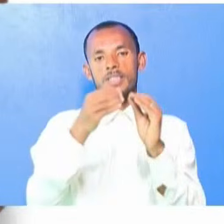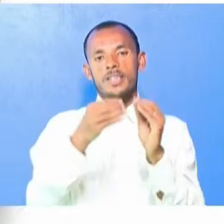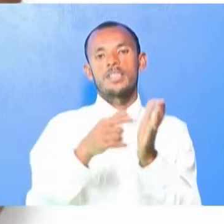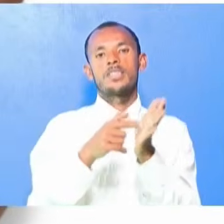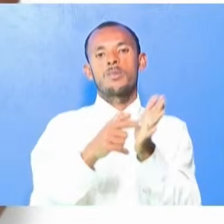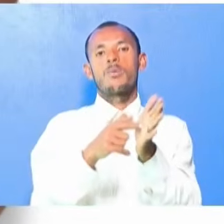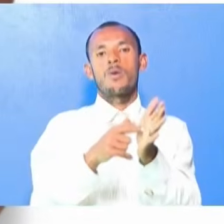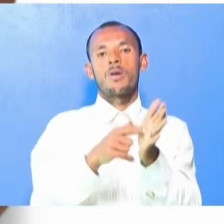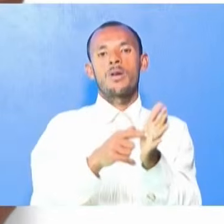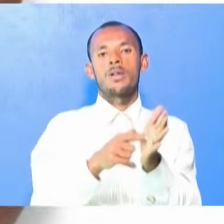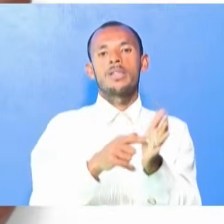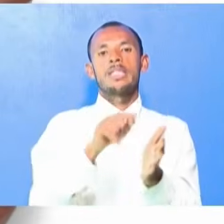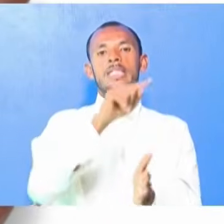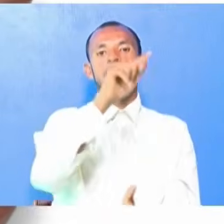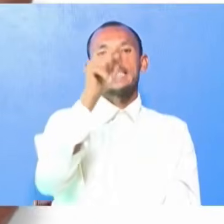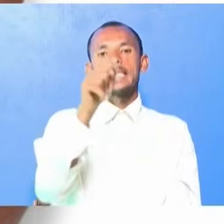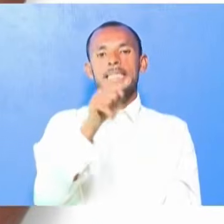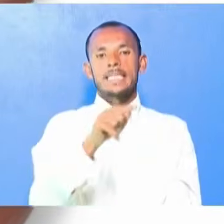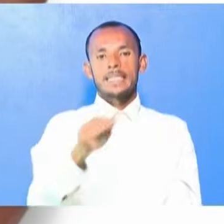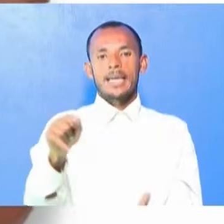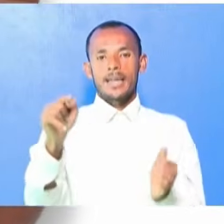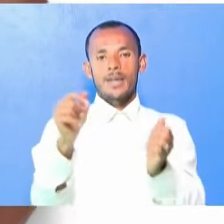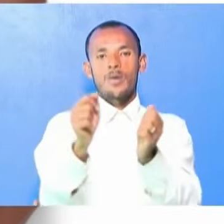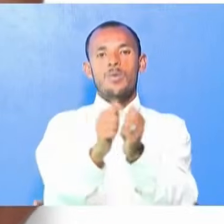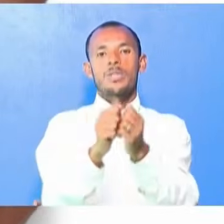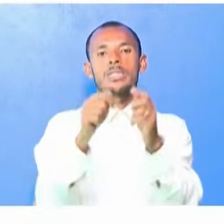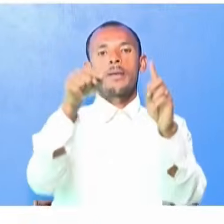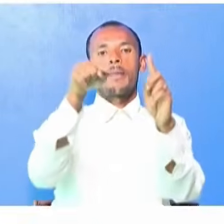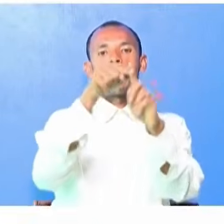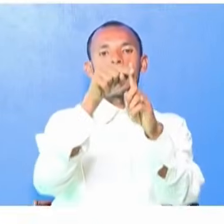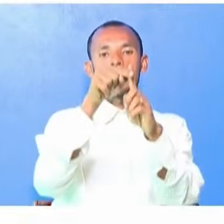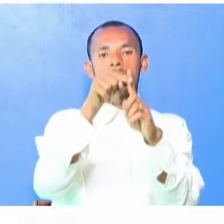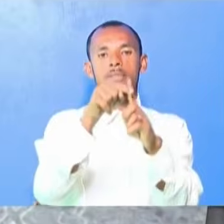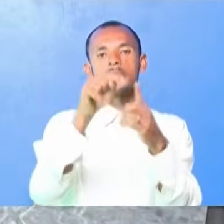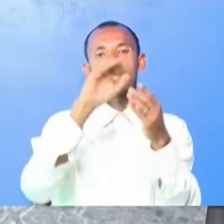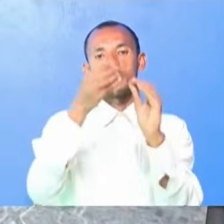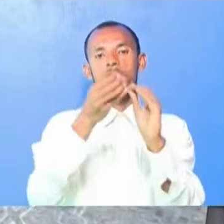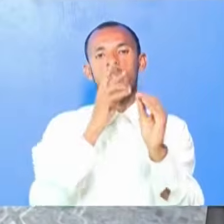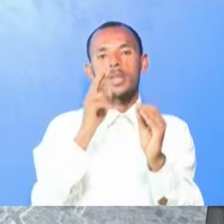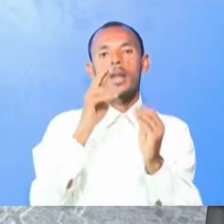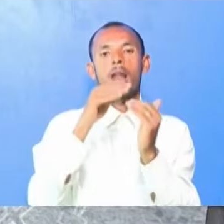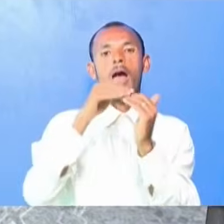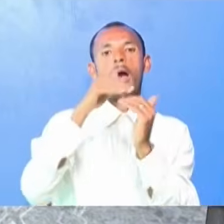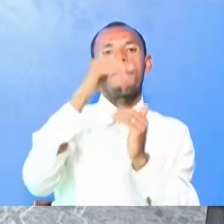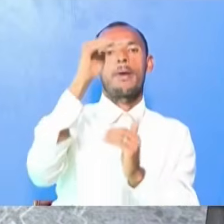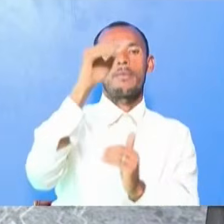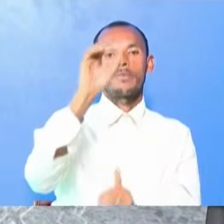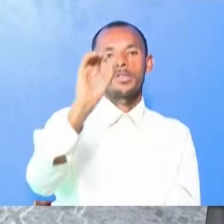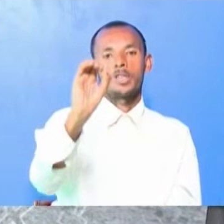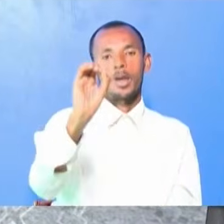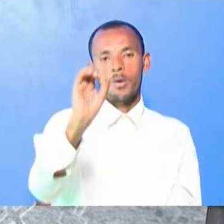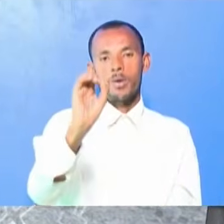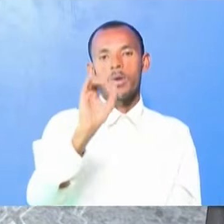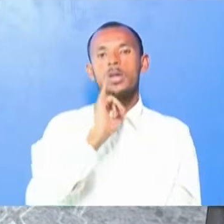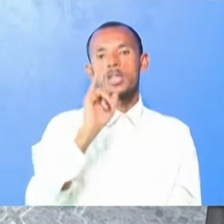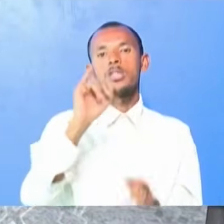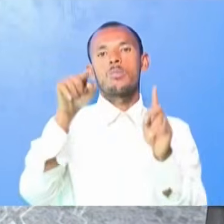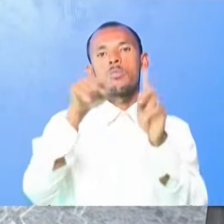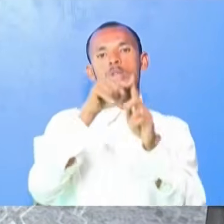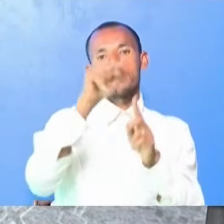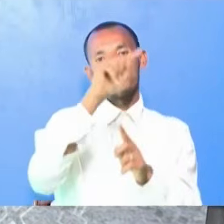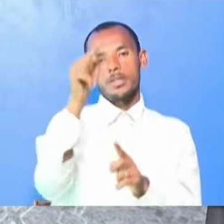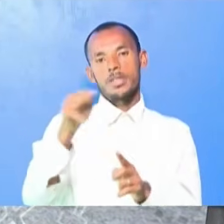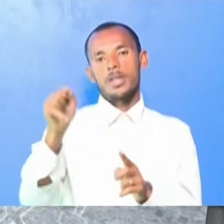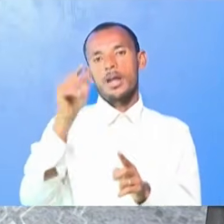by z with plus sign. Therefore, the numbers above 0 are positive integers.